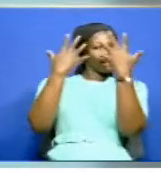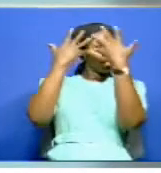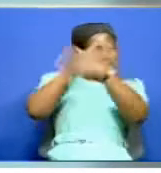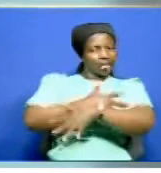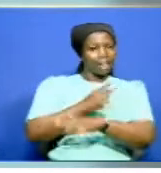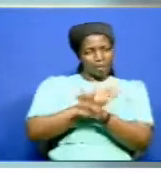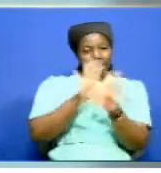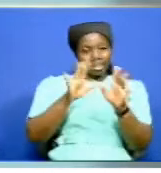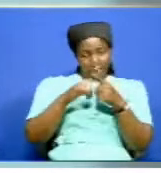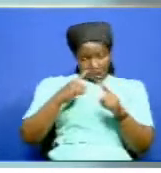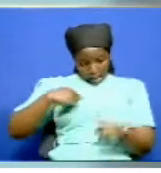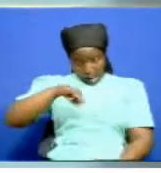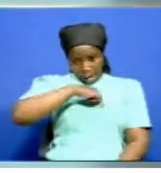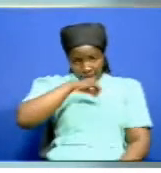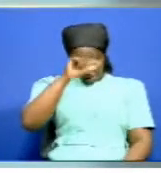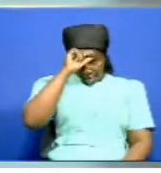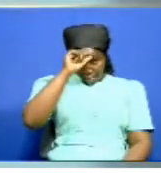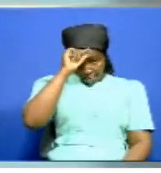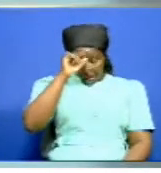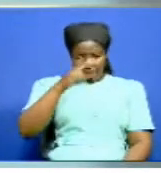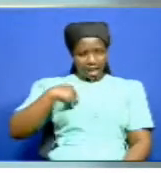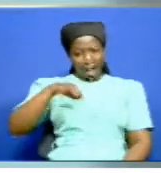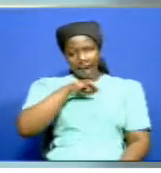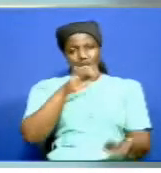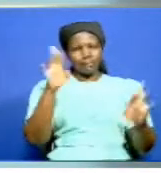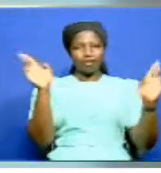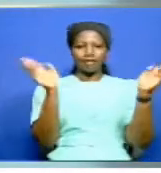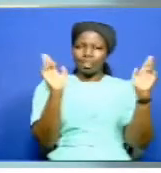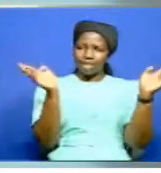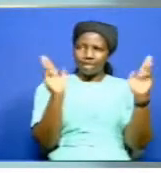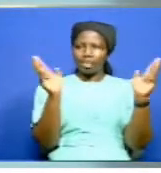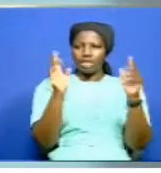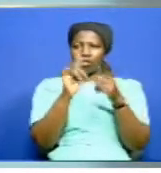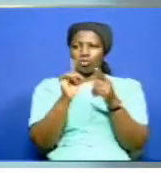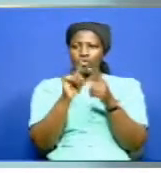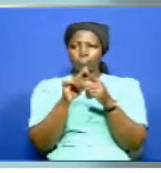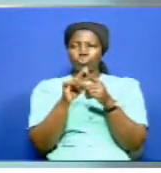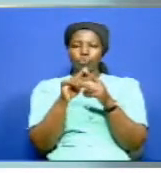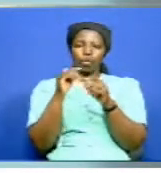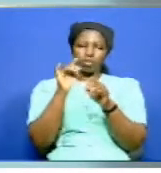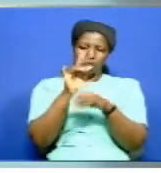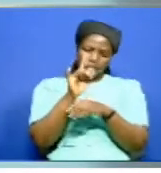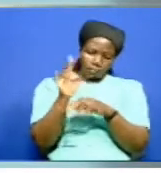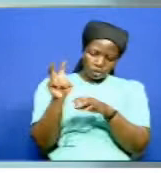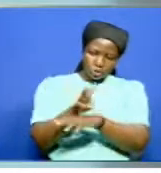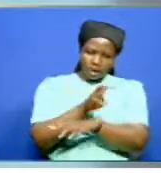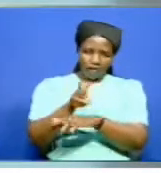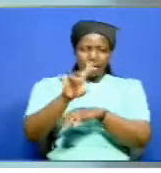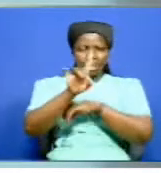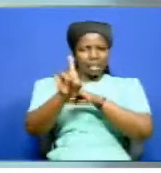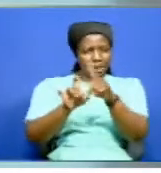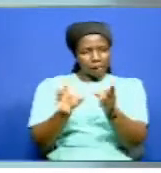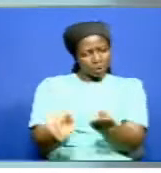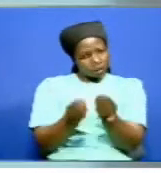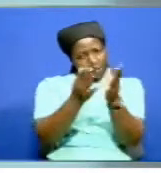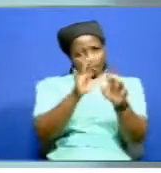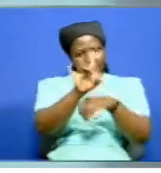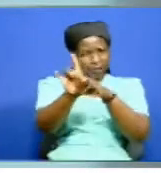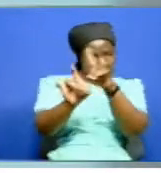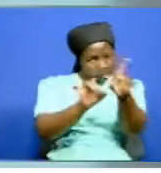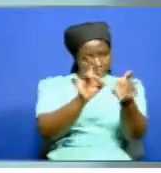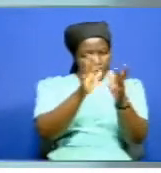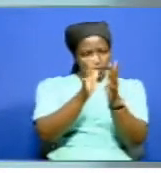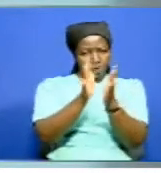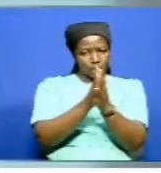So as the government, we are ready to be able to administer exams to our learners